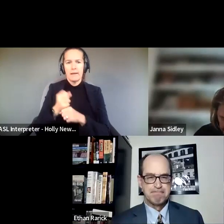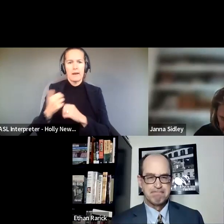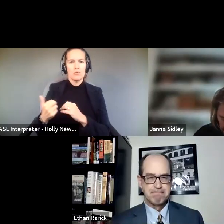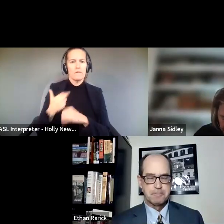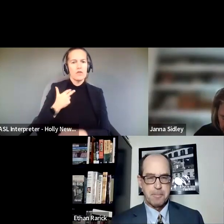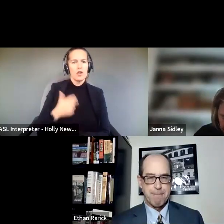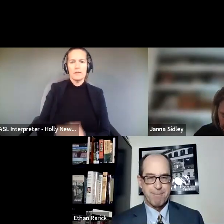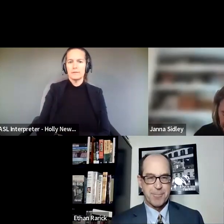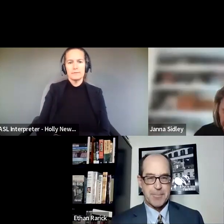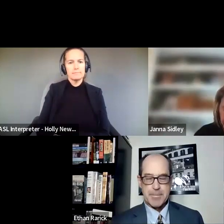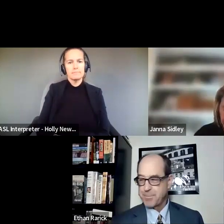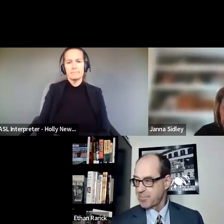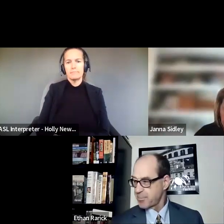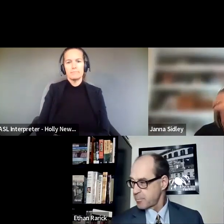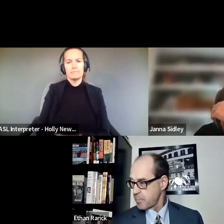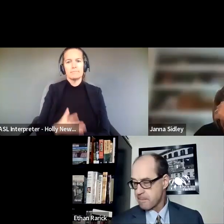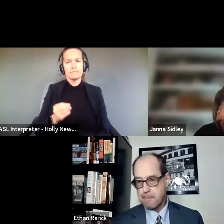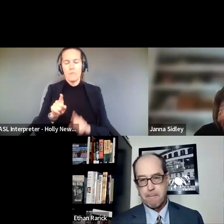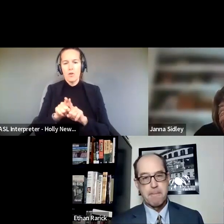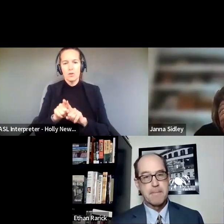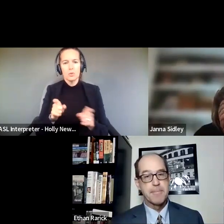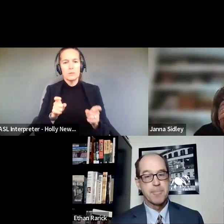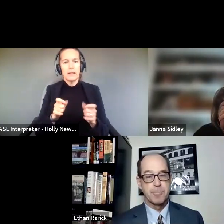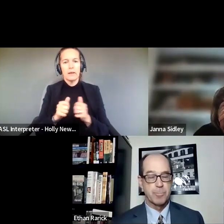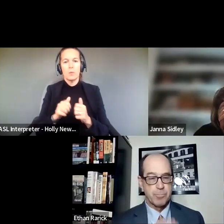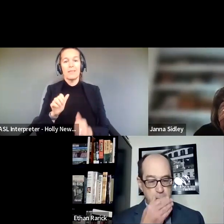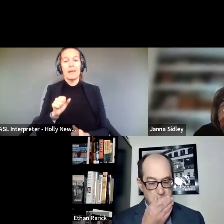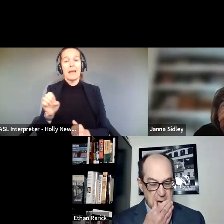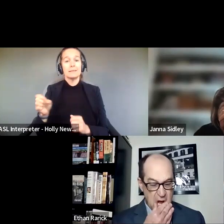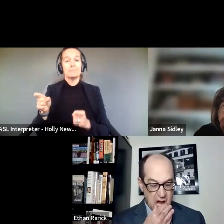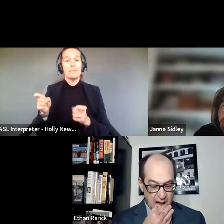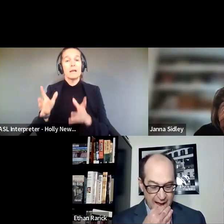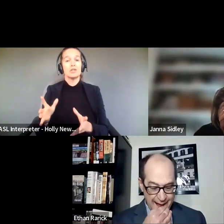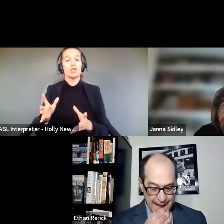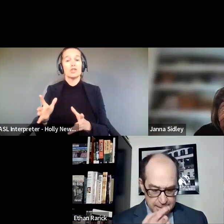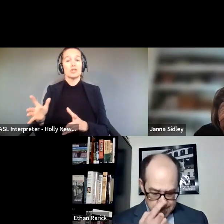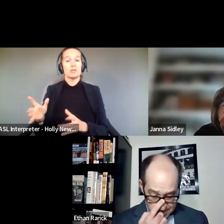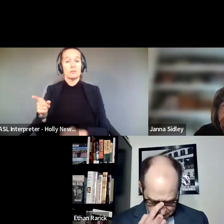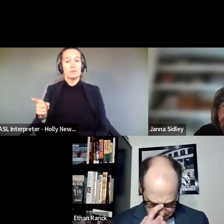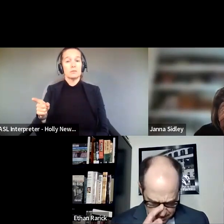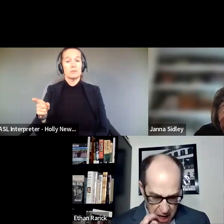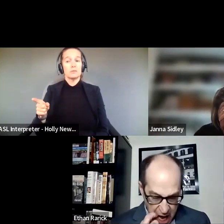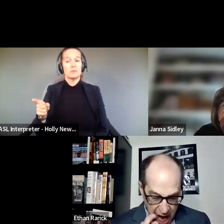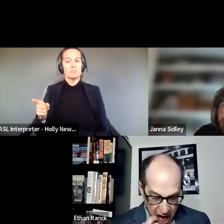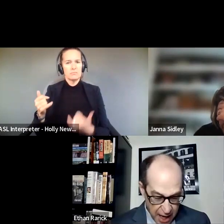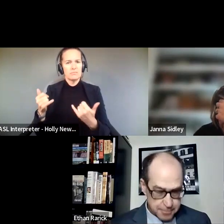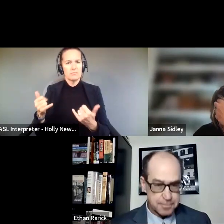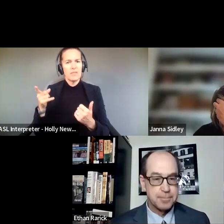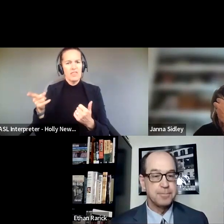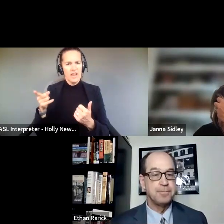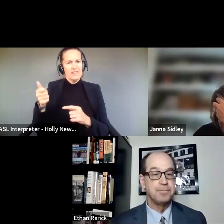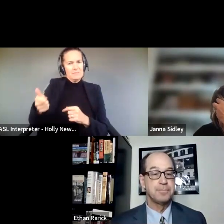We're also dealing with case managers at the regional center are now becoming